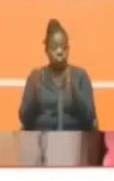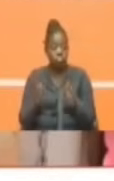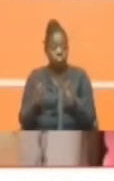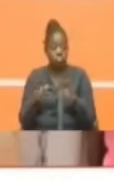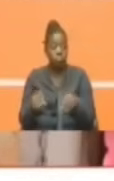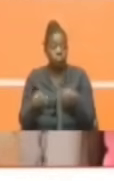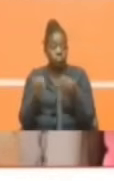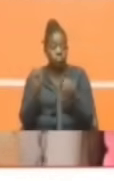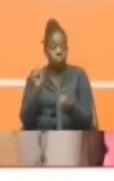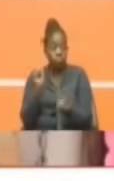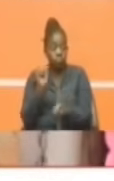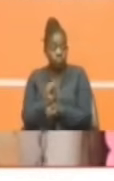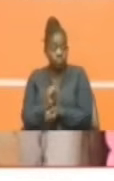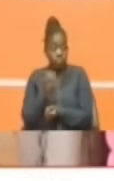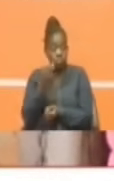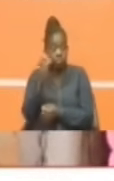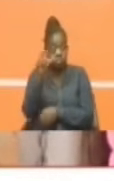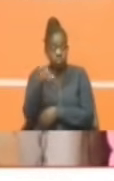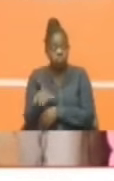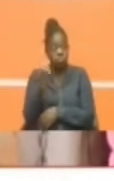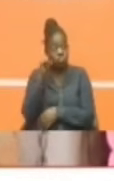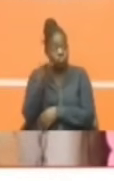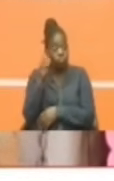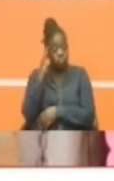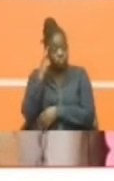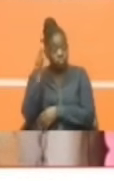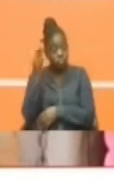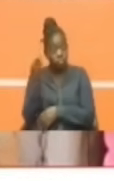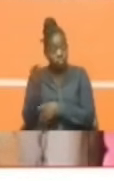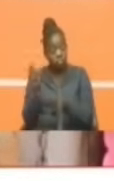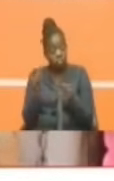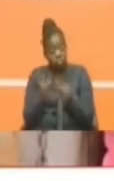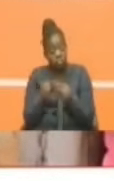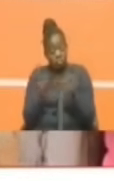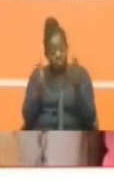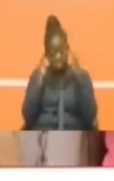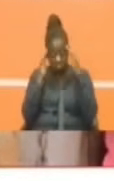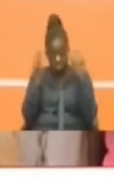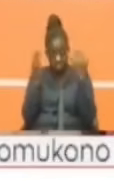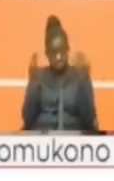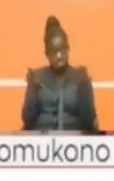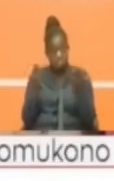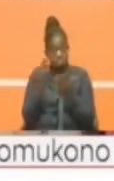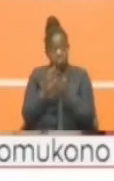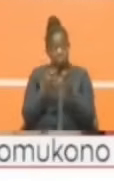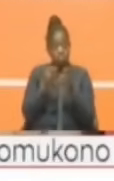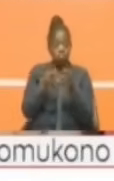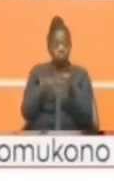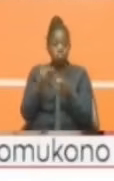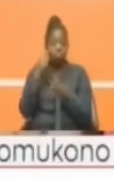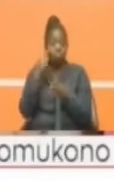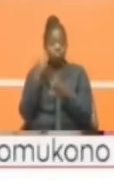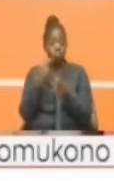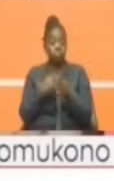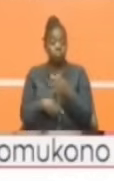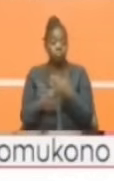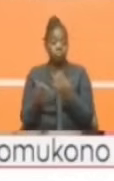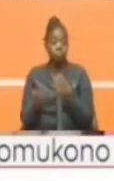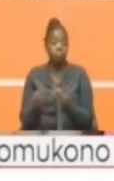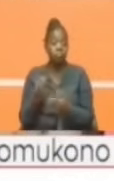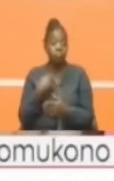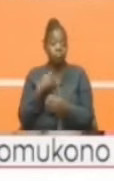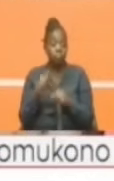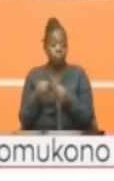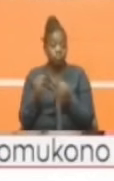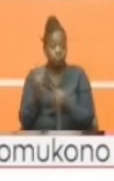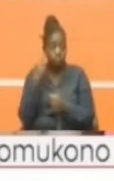kimuweereddwa omuntu bwakubira ssimu nga tomumanyi takumanyi abamu nga tosuubira nakumulaba n'akugamba tojja nze kundaba